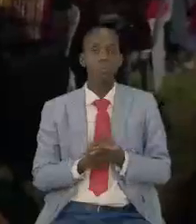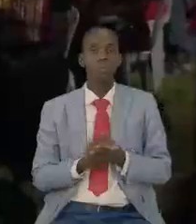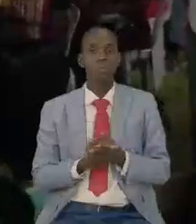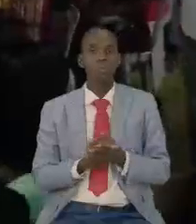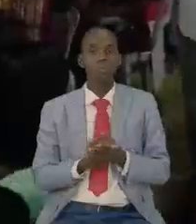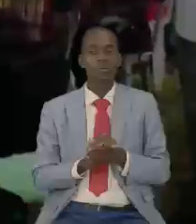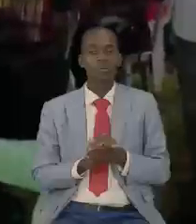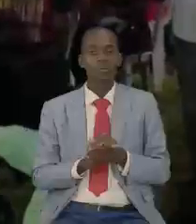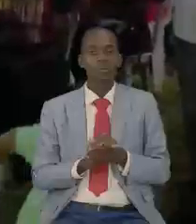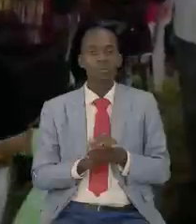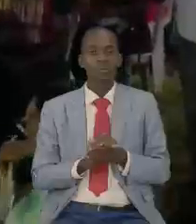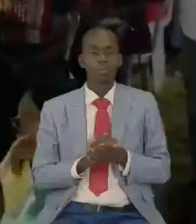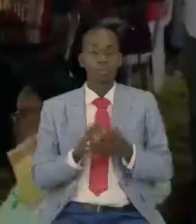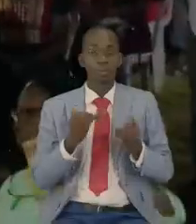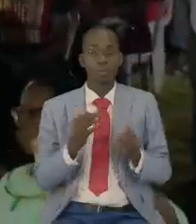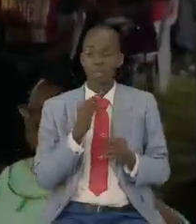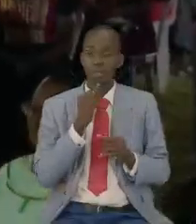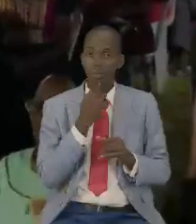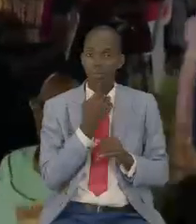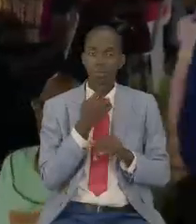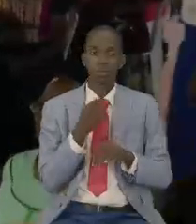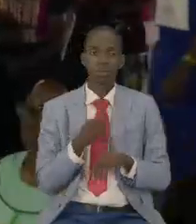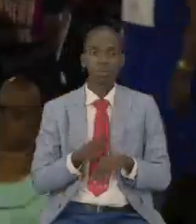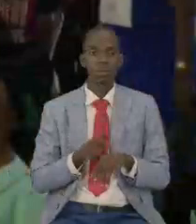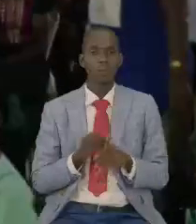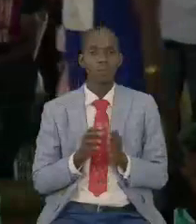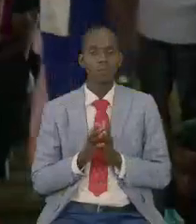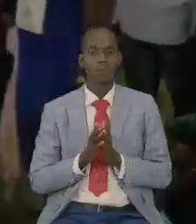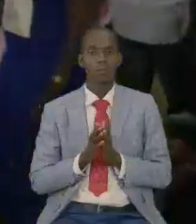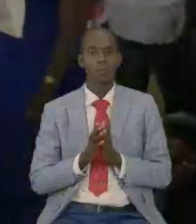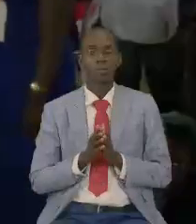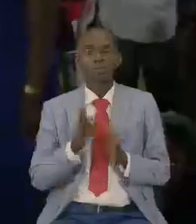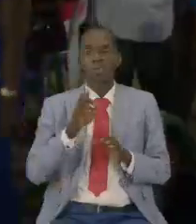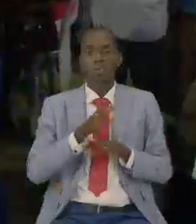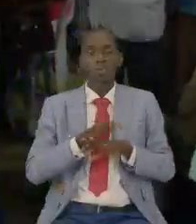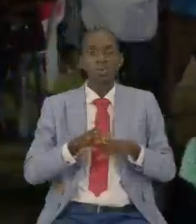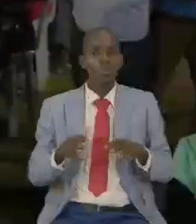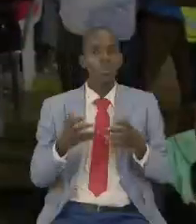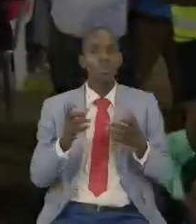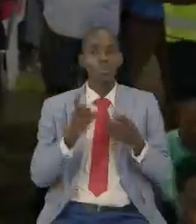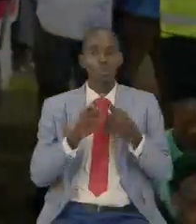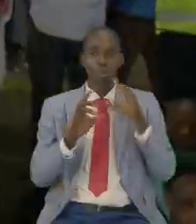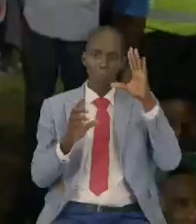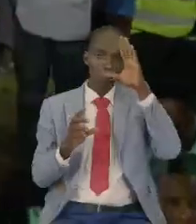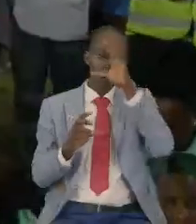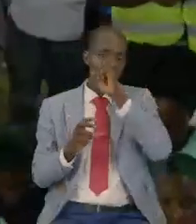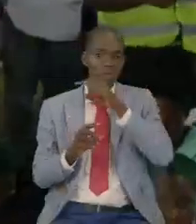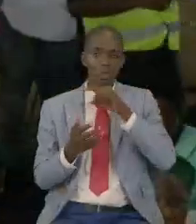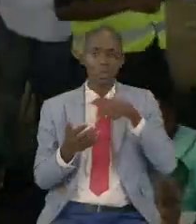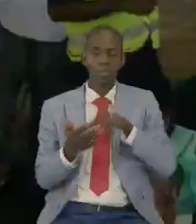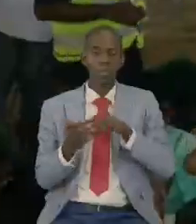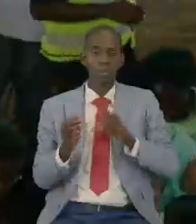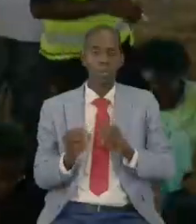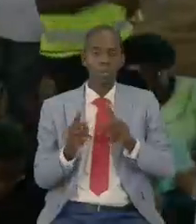eyes closed. You don't want to miss this privilege to be of God. Remember, no